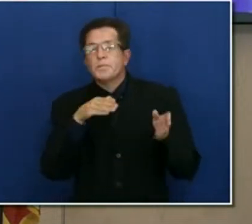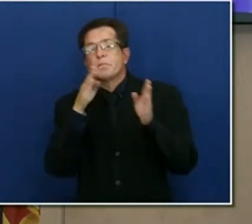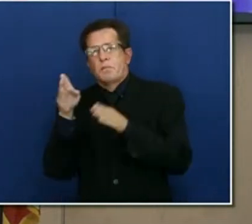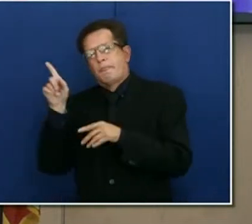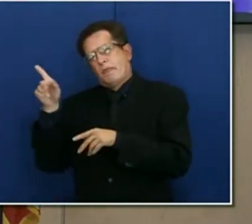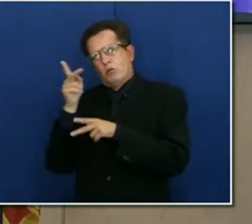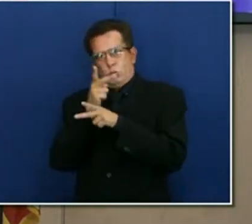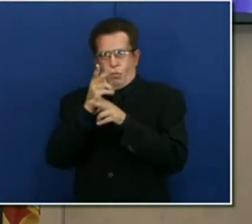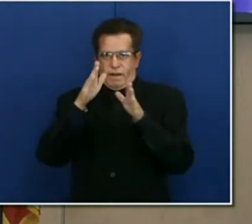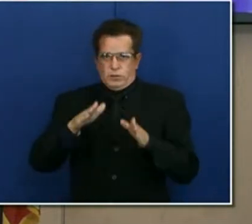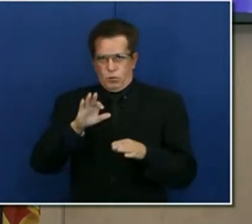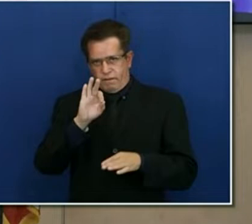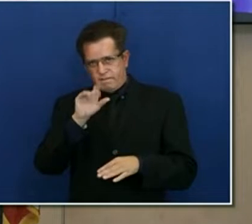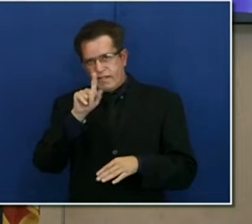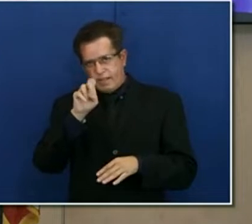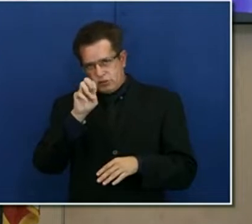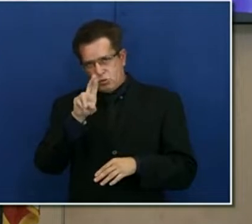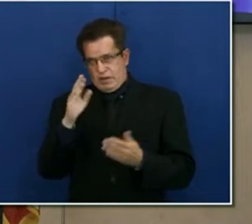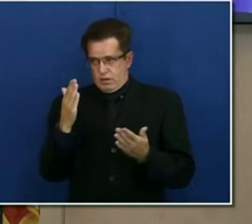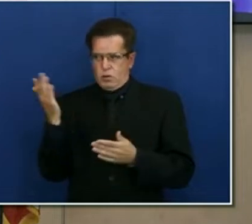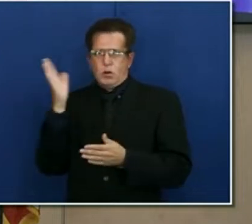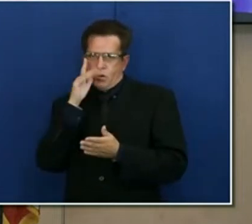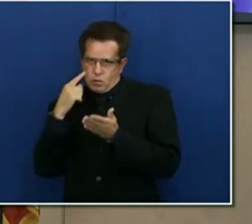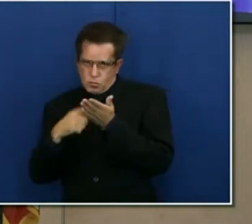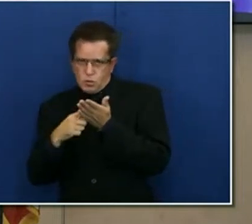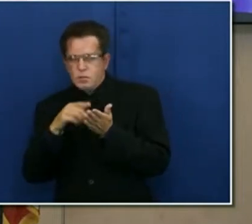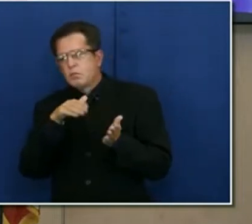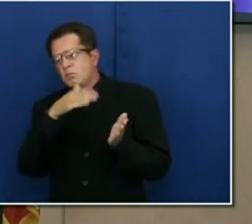Fletcher, and then Dr. Wooten will give us our medical update.